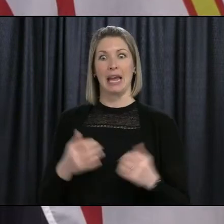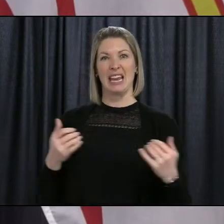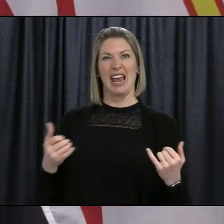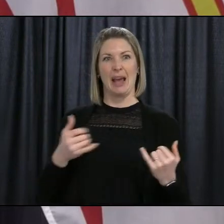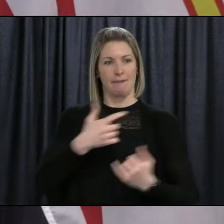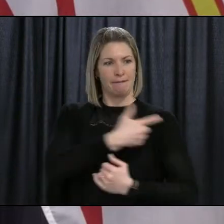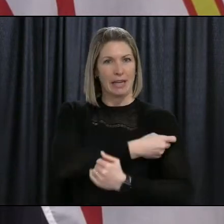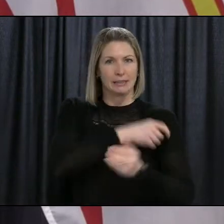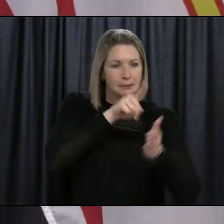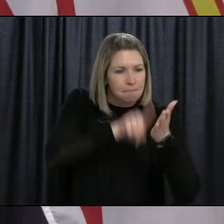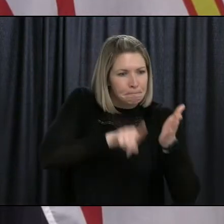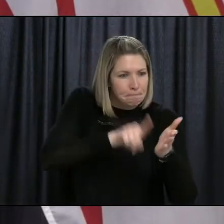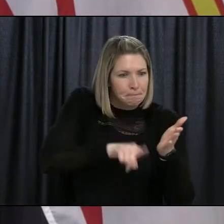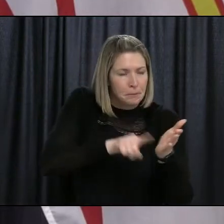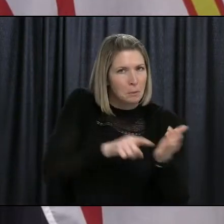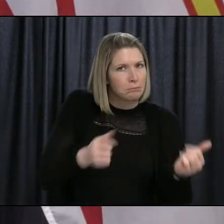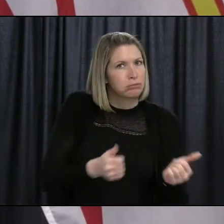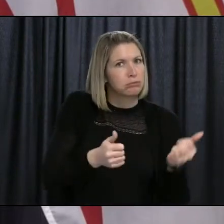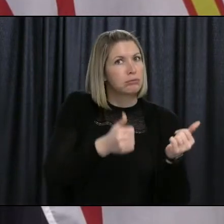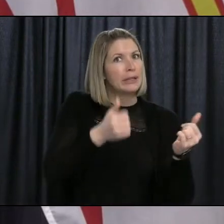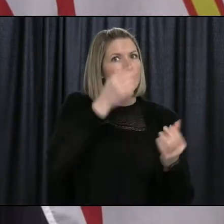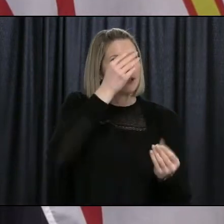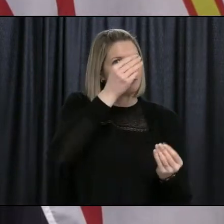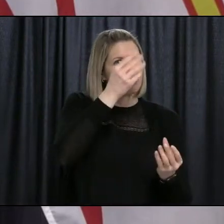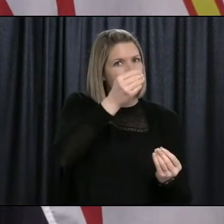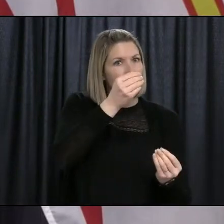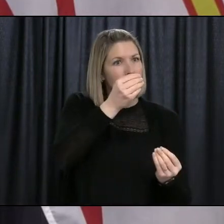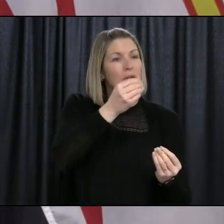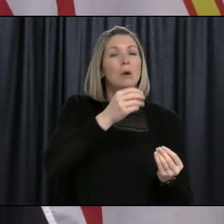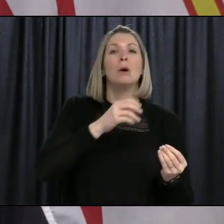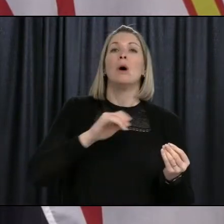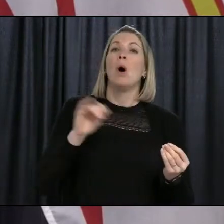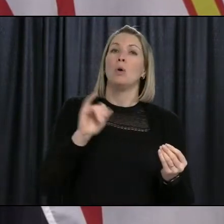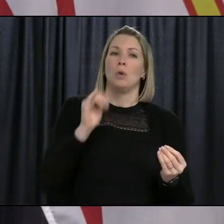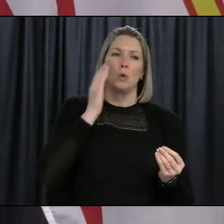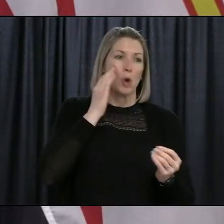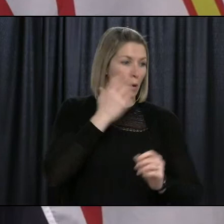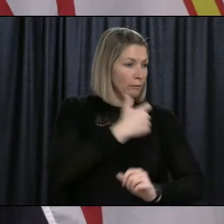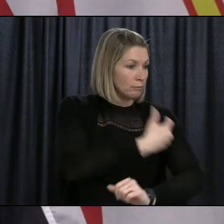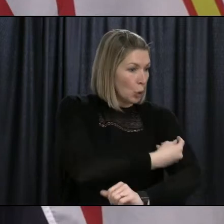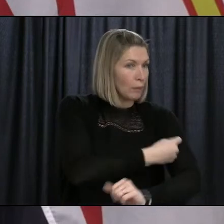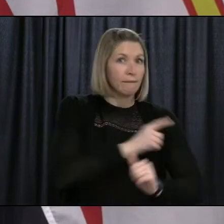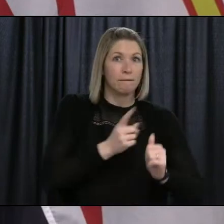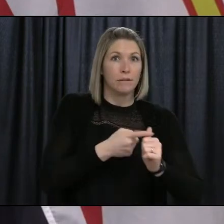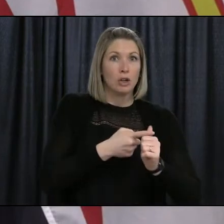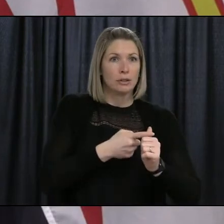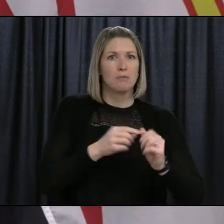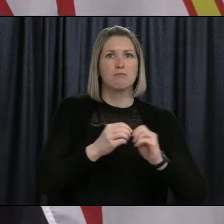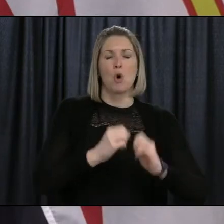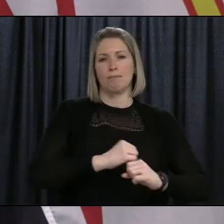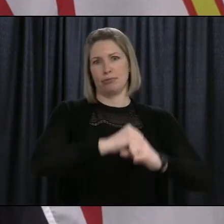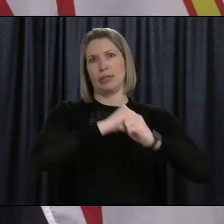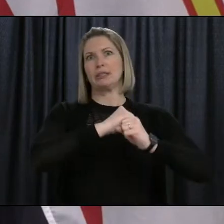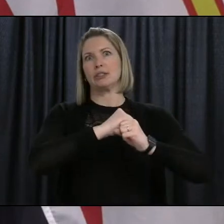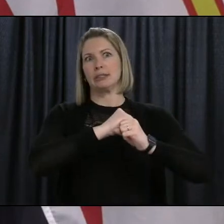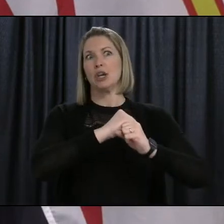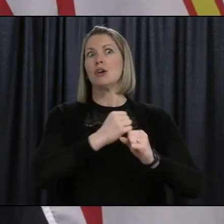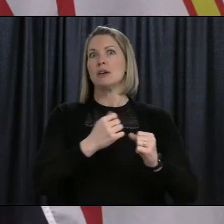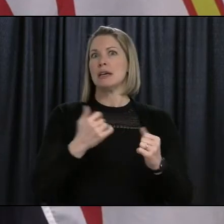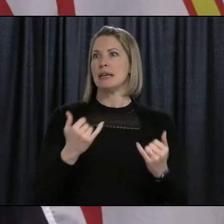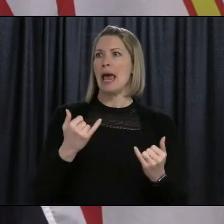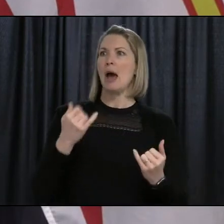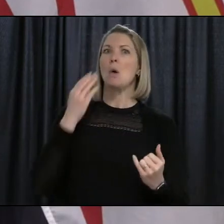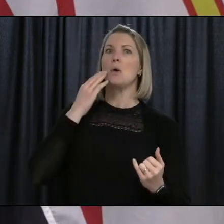effectiveness and safety, these are under controlled criteria with short intervals in between doses. Real-world evidence is